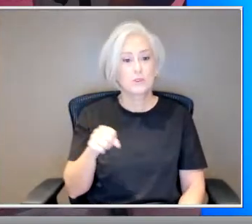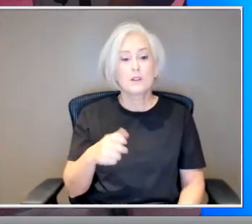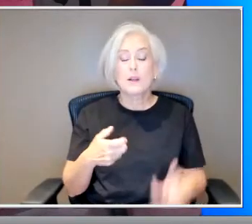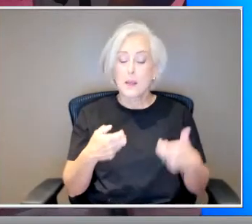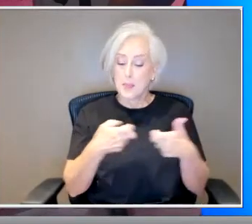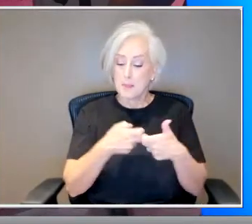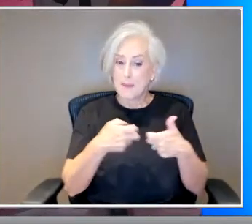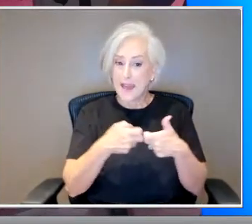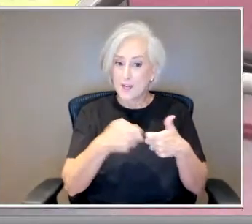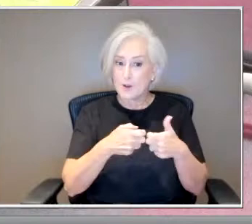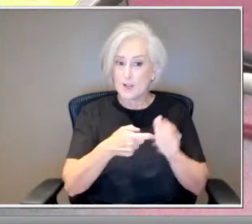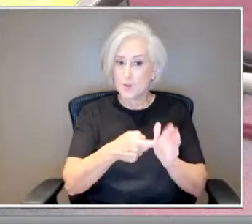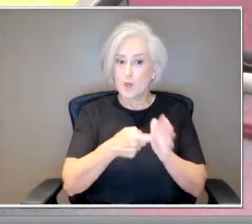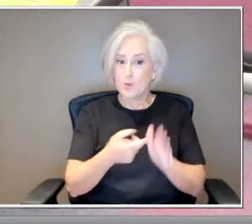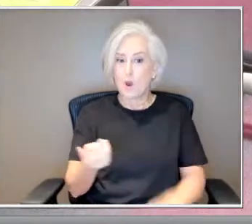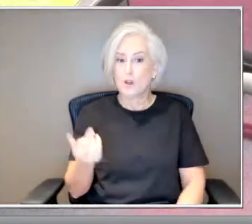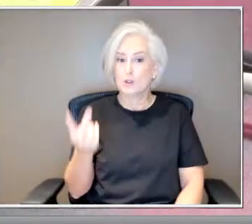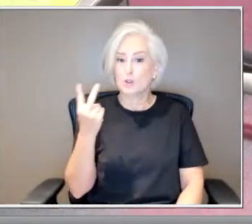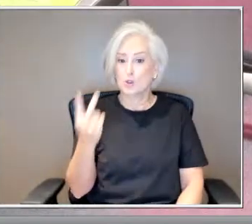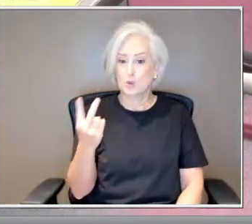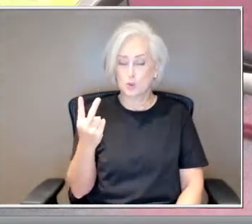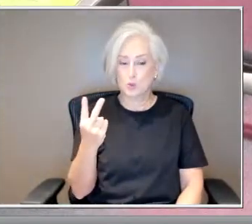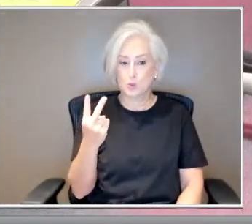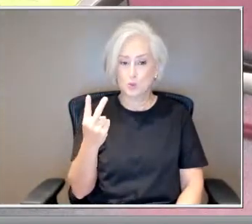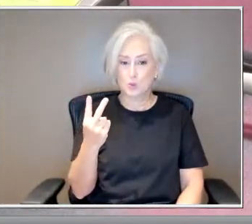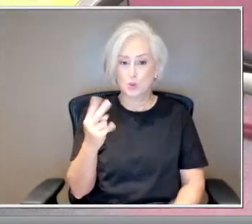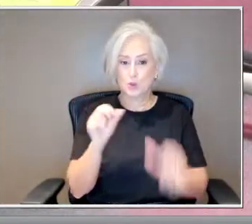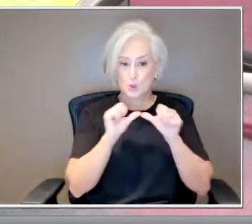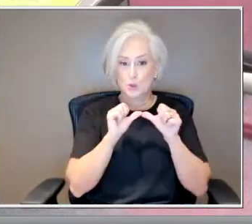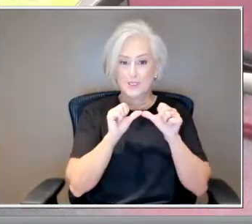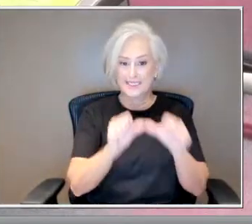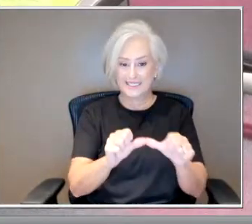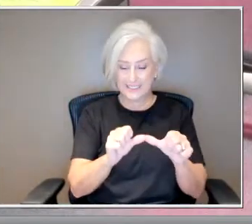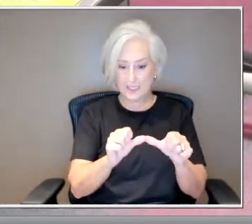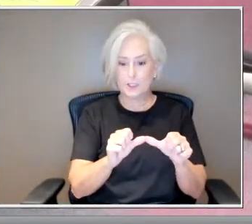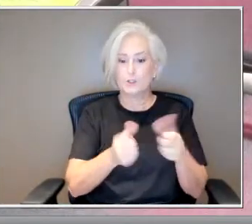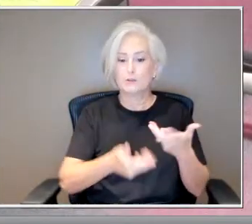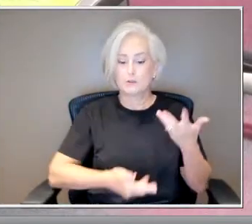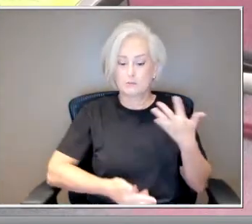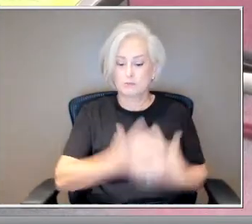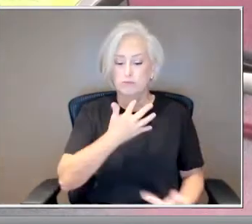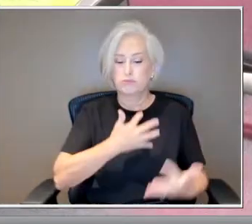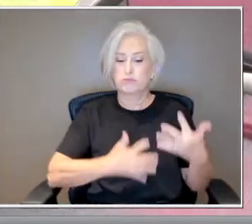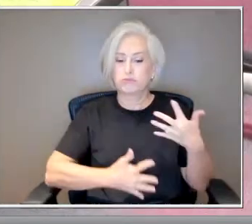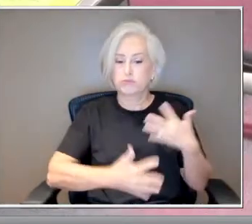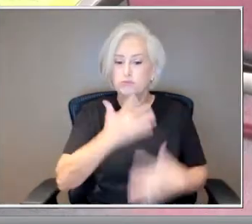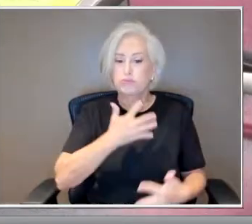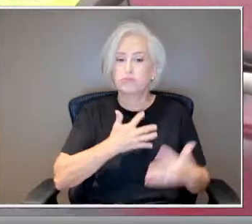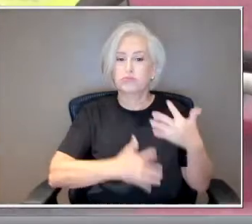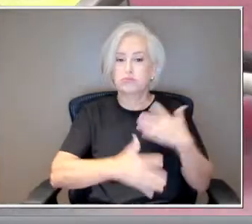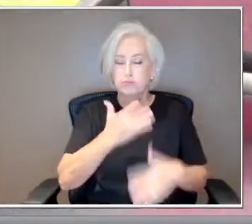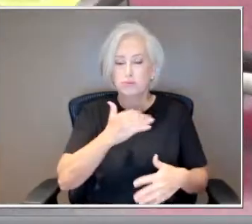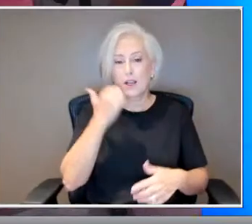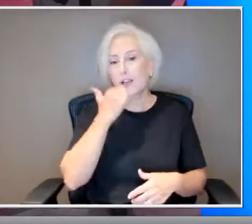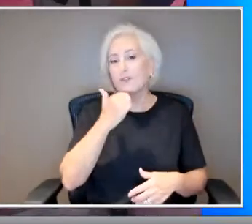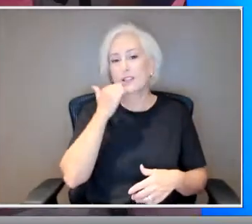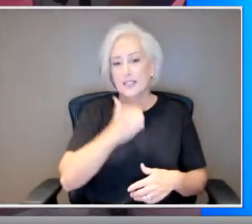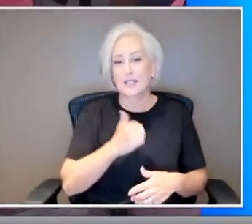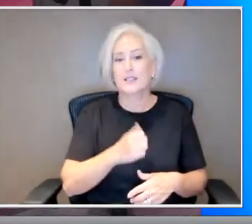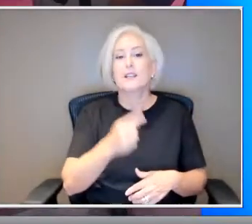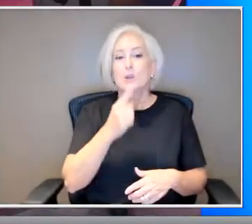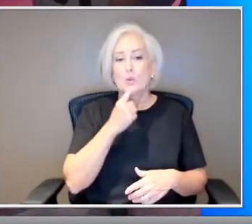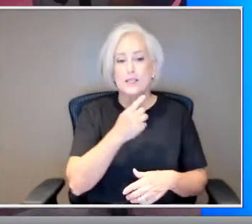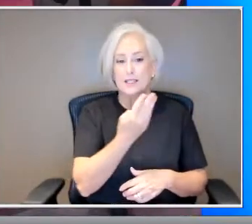require 2 of them in order to sustain power throughout the day. We say like 14 to 18, so average